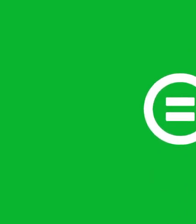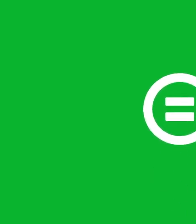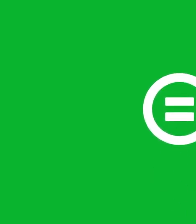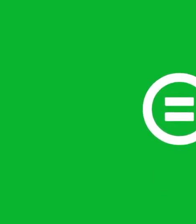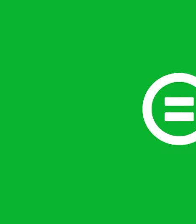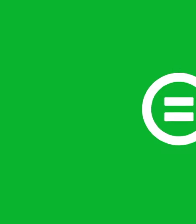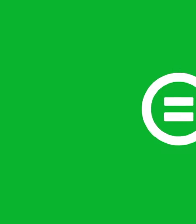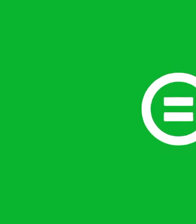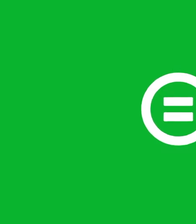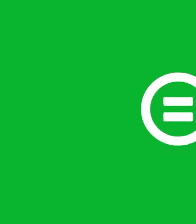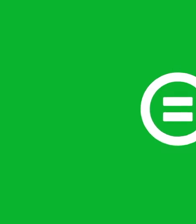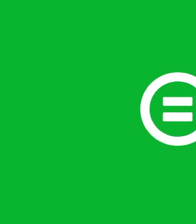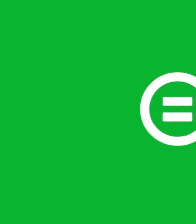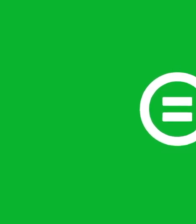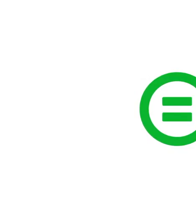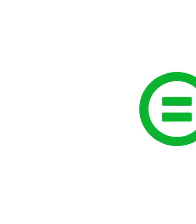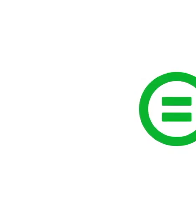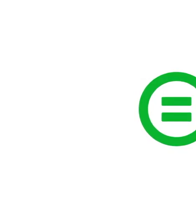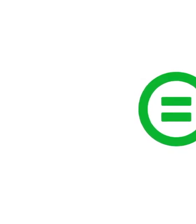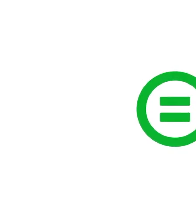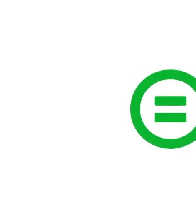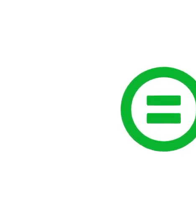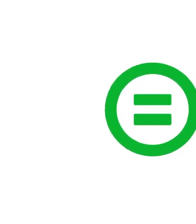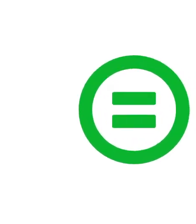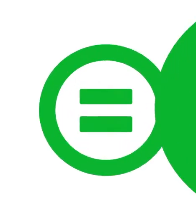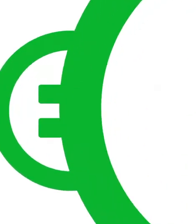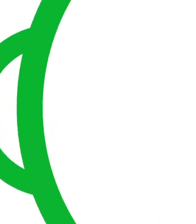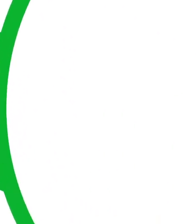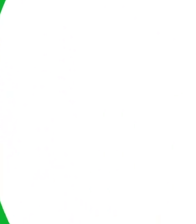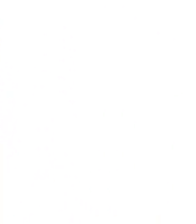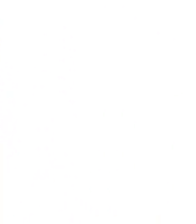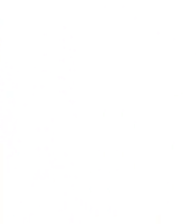that shot and murder?